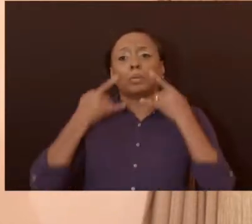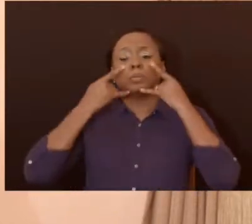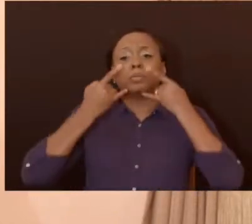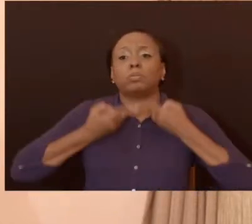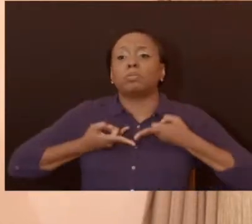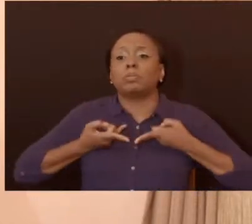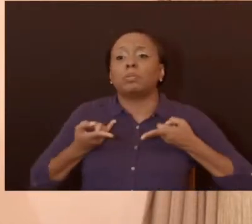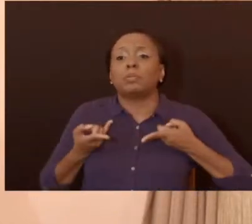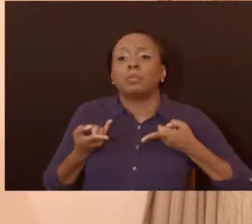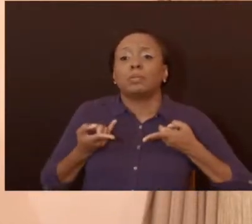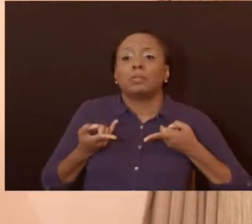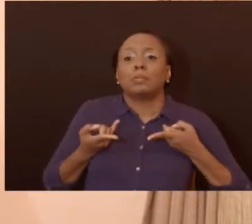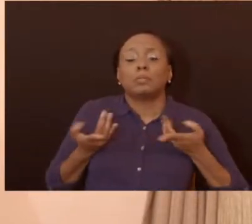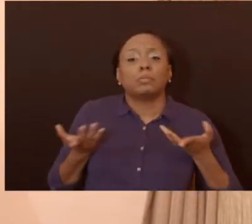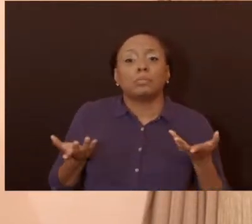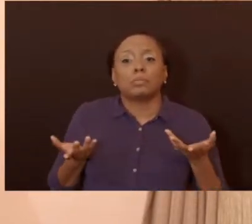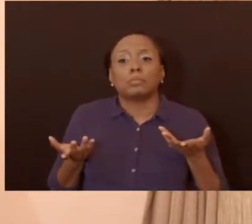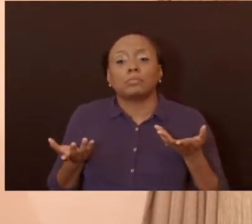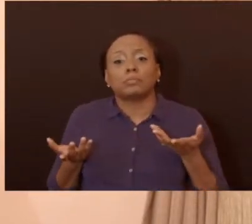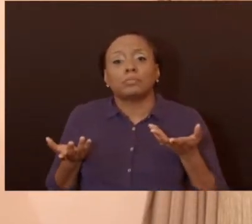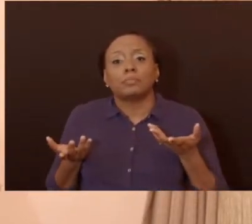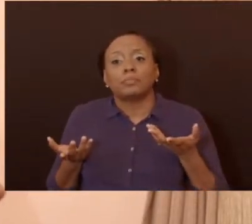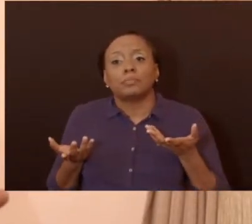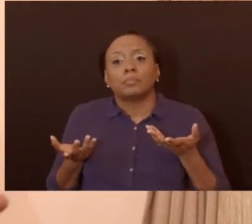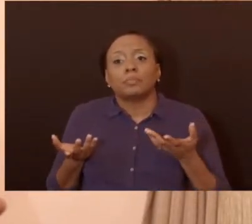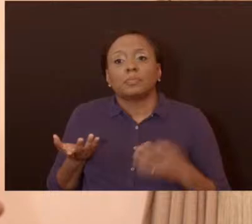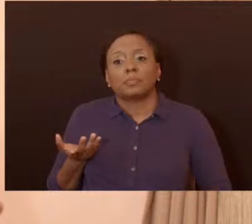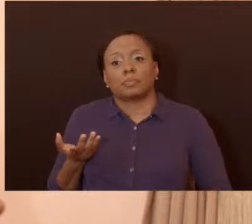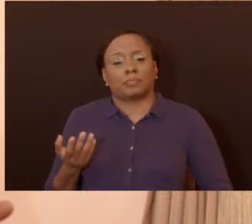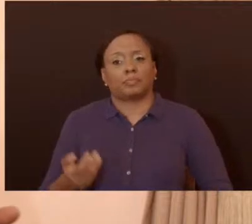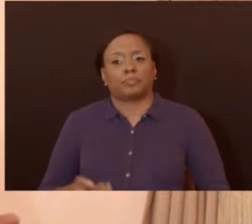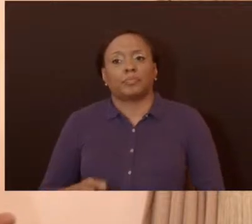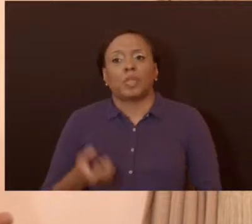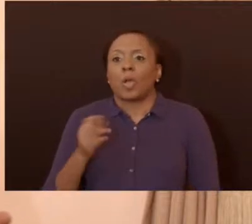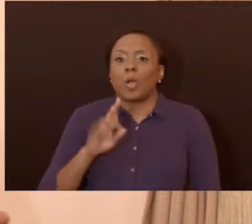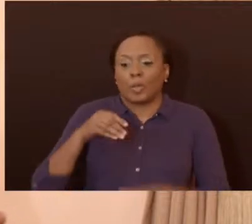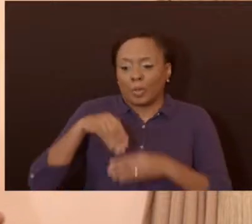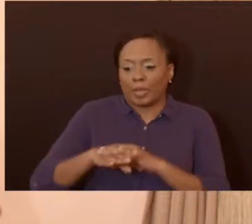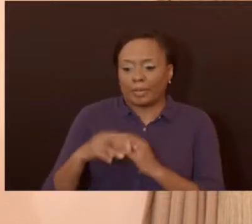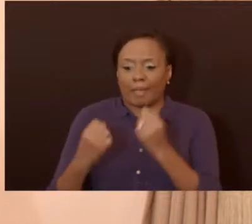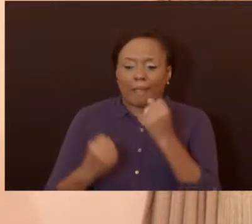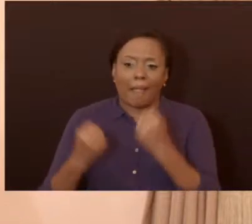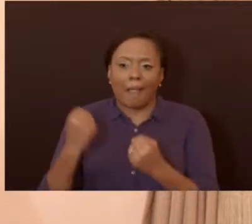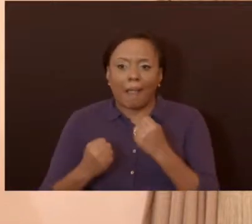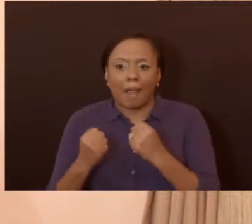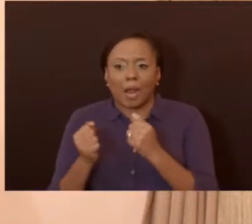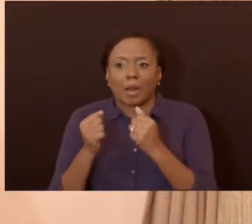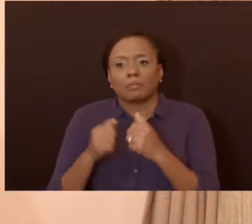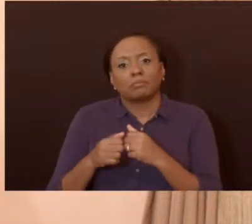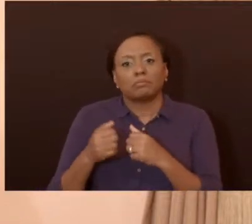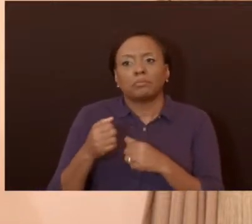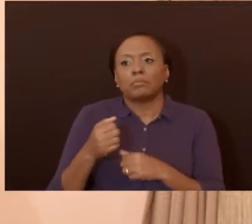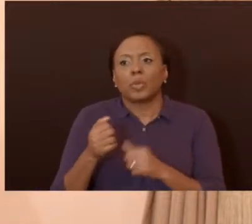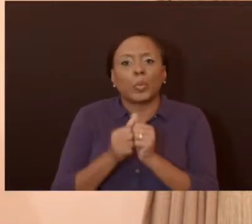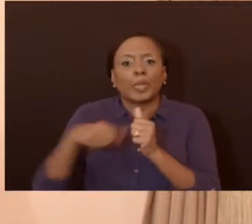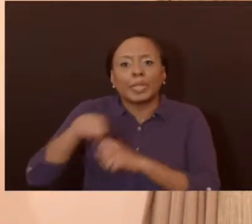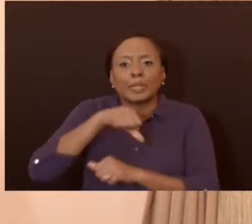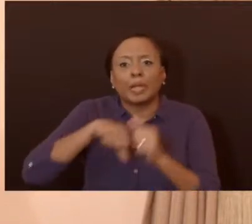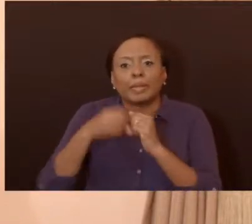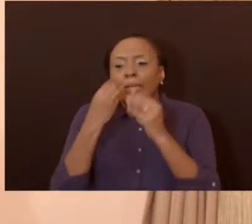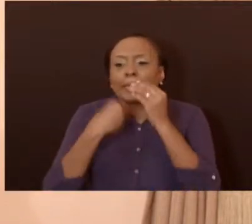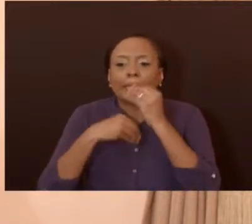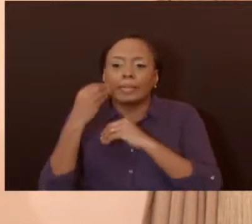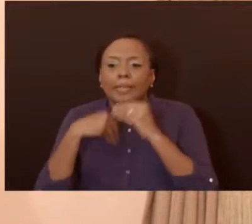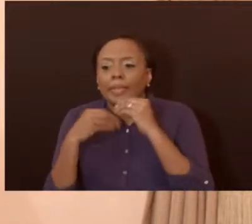decide at lunchtime they're going to go into the car with one another and eat lunch. These issues